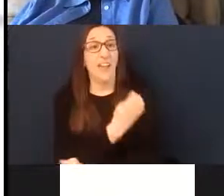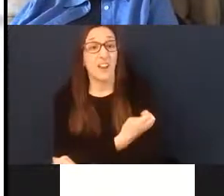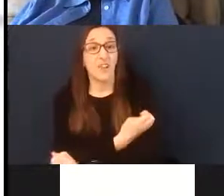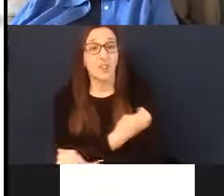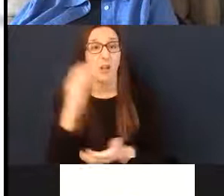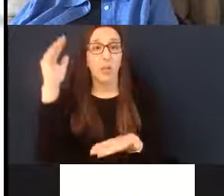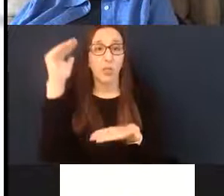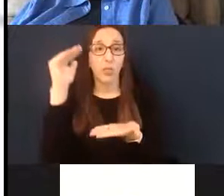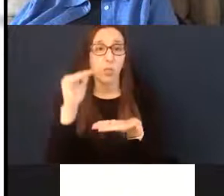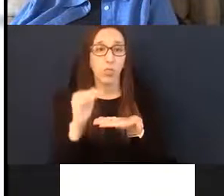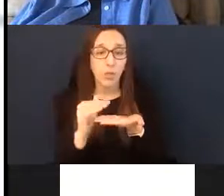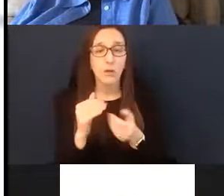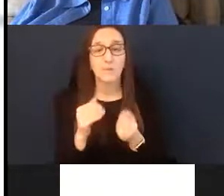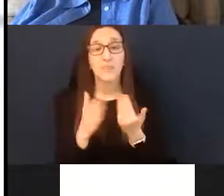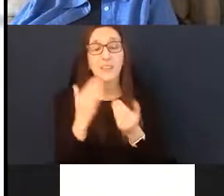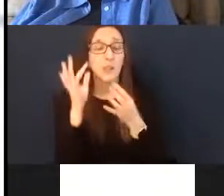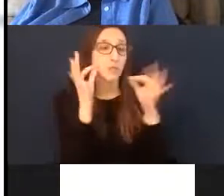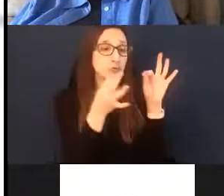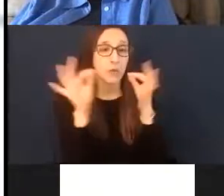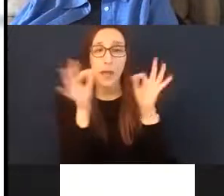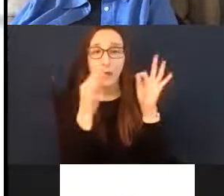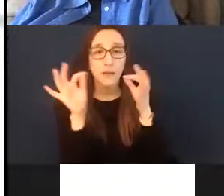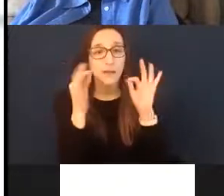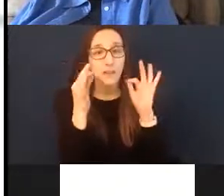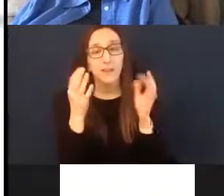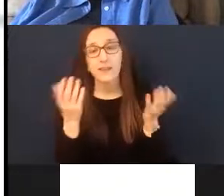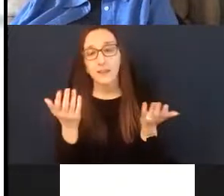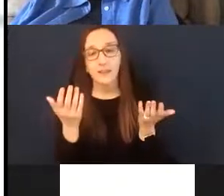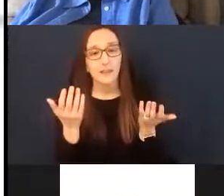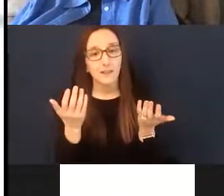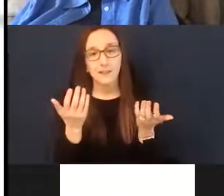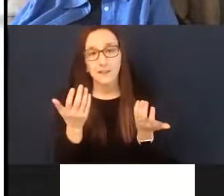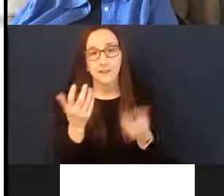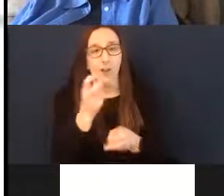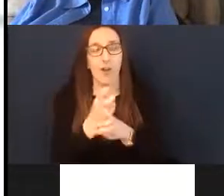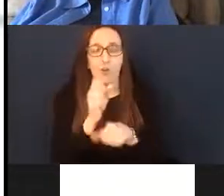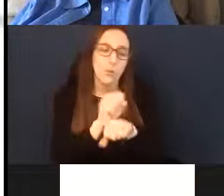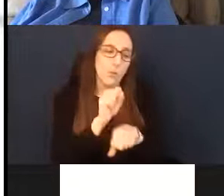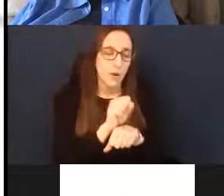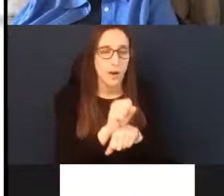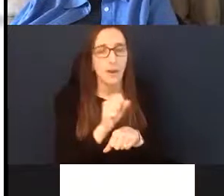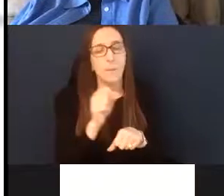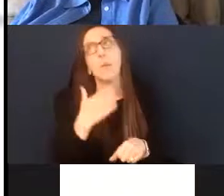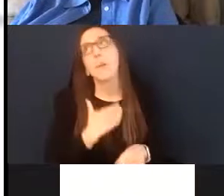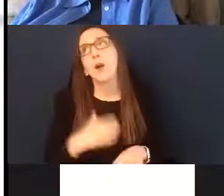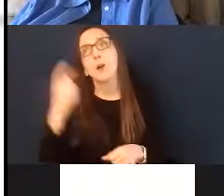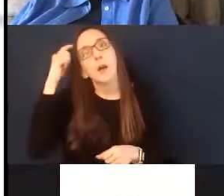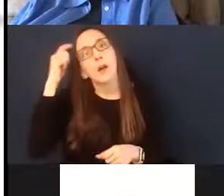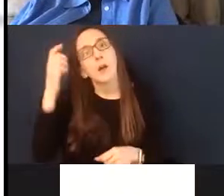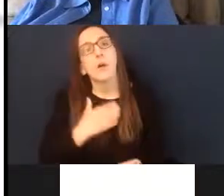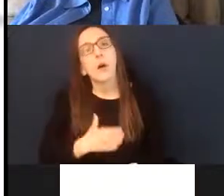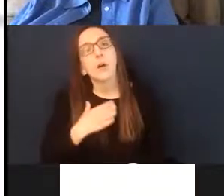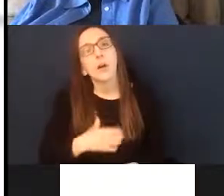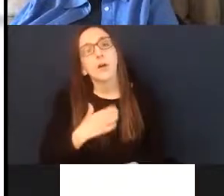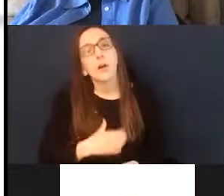of distractions, which in turn leads to having lower work performance, and you could get written up